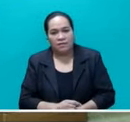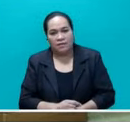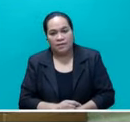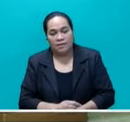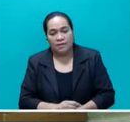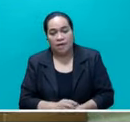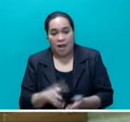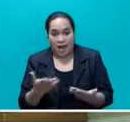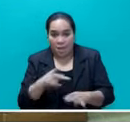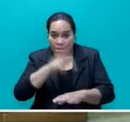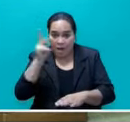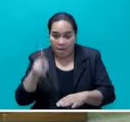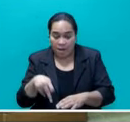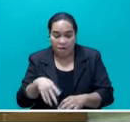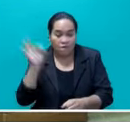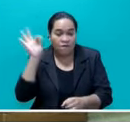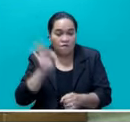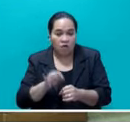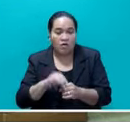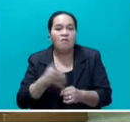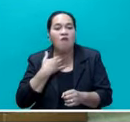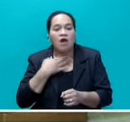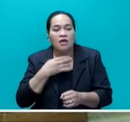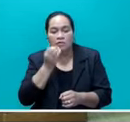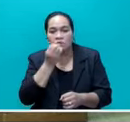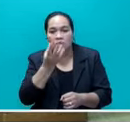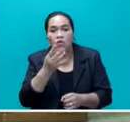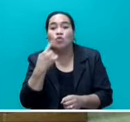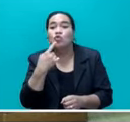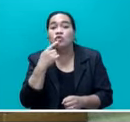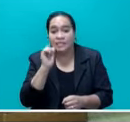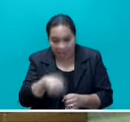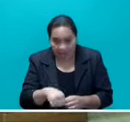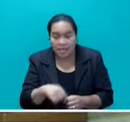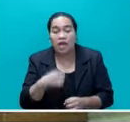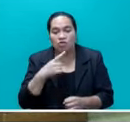the Parliament will now vote by acclamation. Those in favour say aye. Aye.